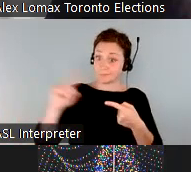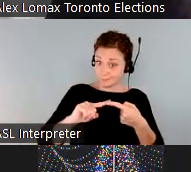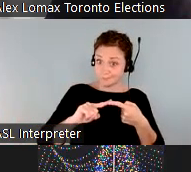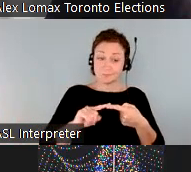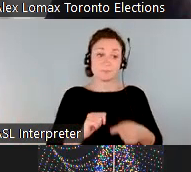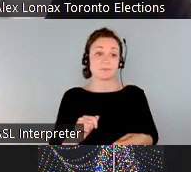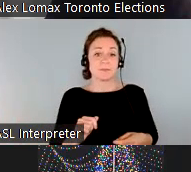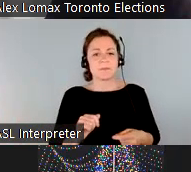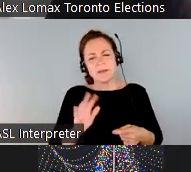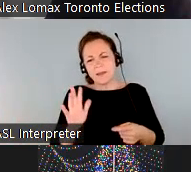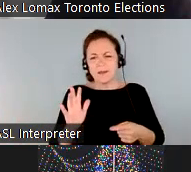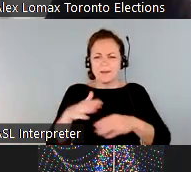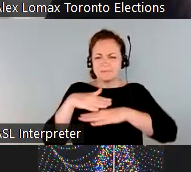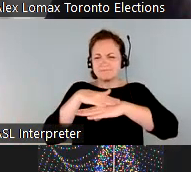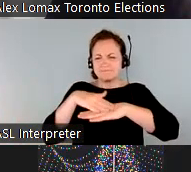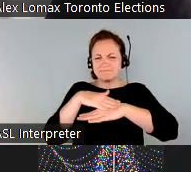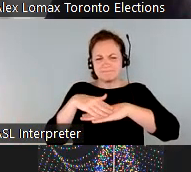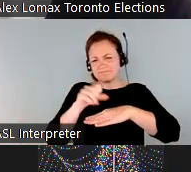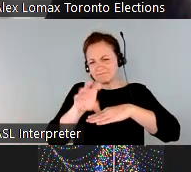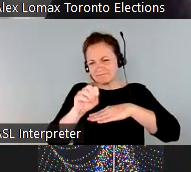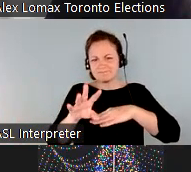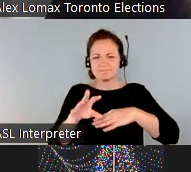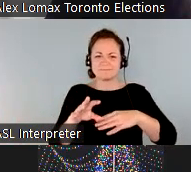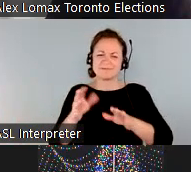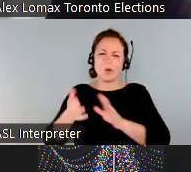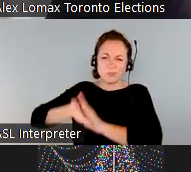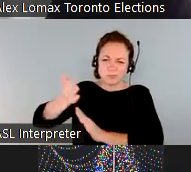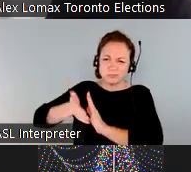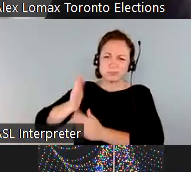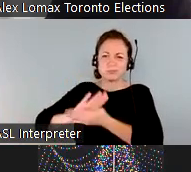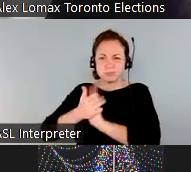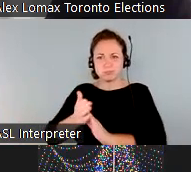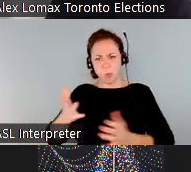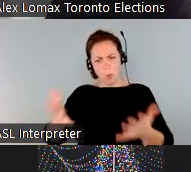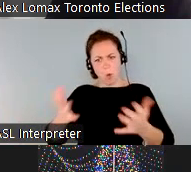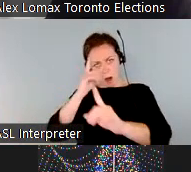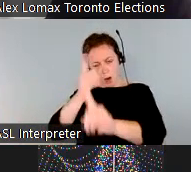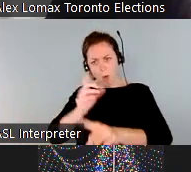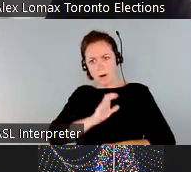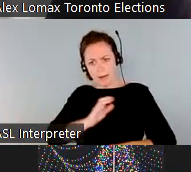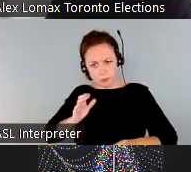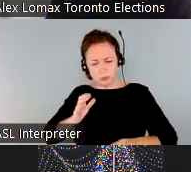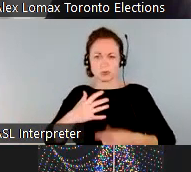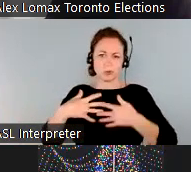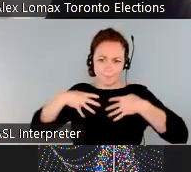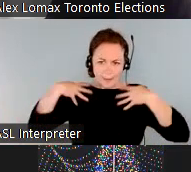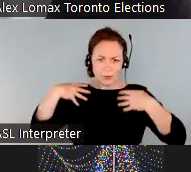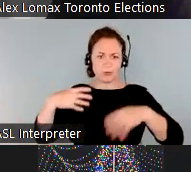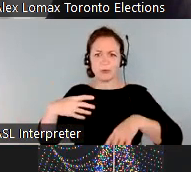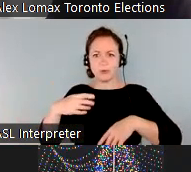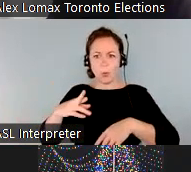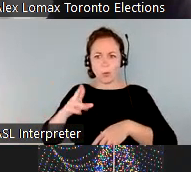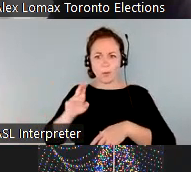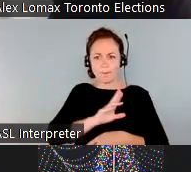So we're not going to go over running as a candidate or registering as a third-party advertiser, just